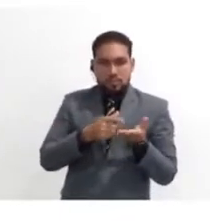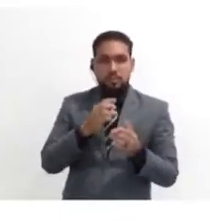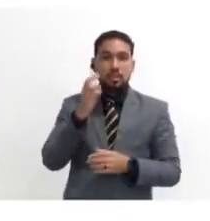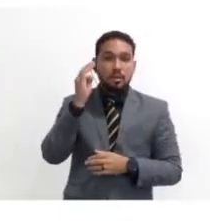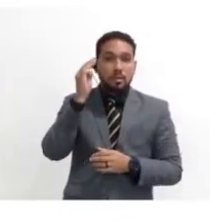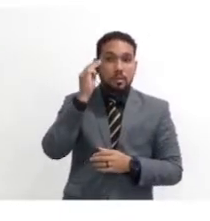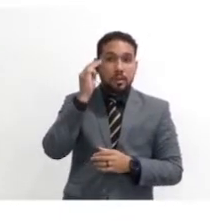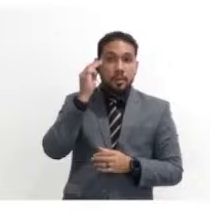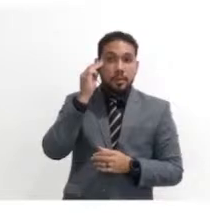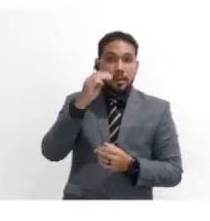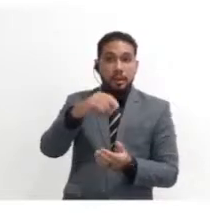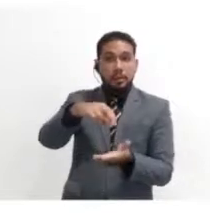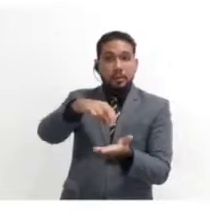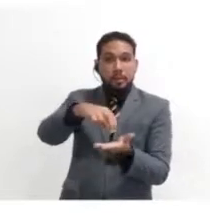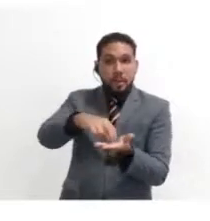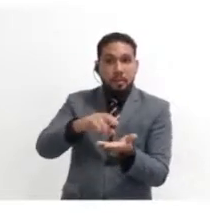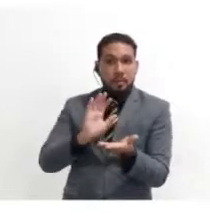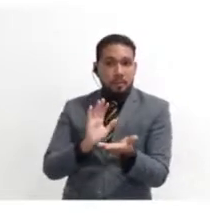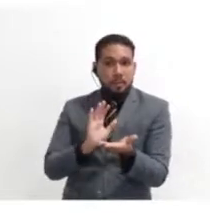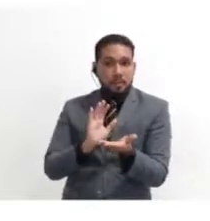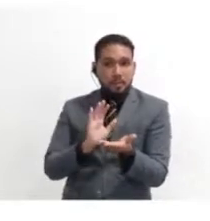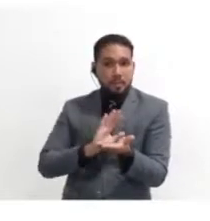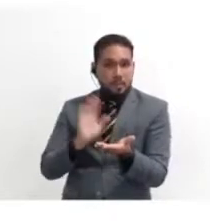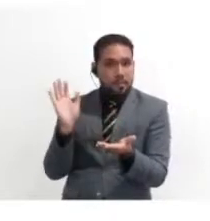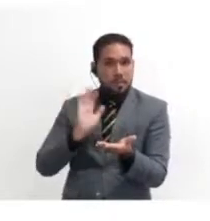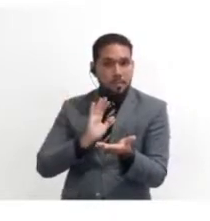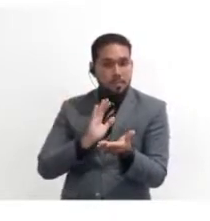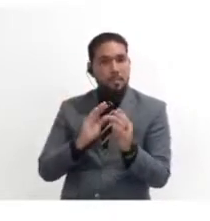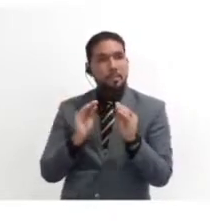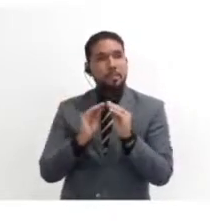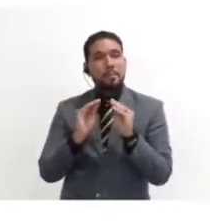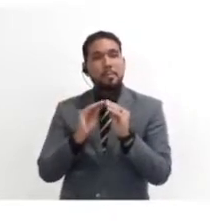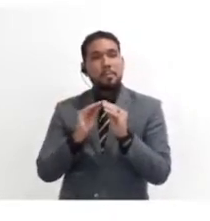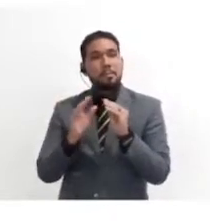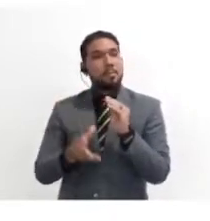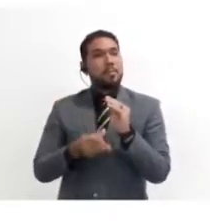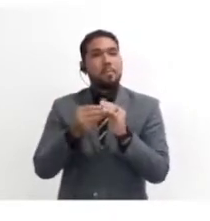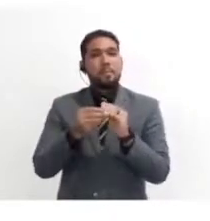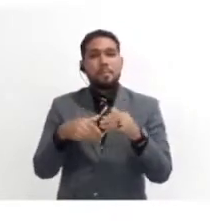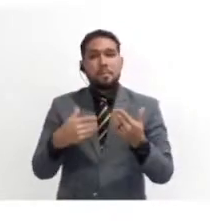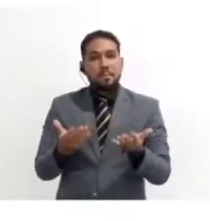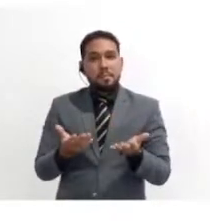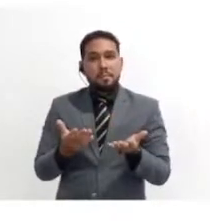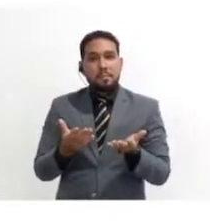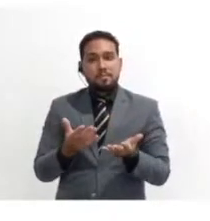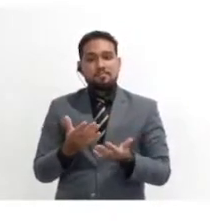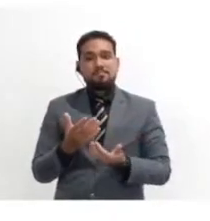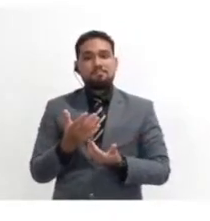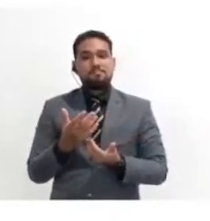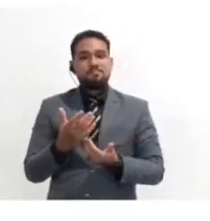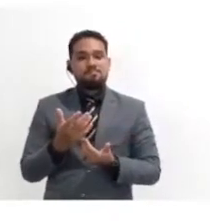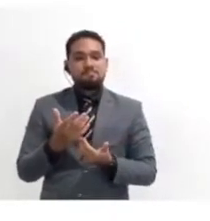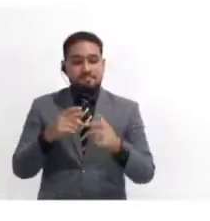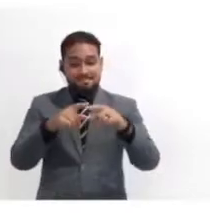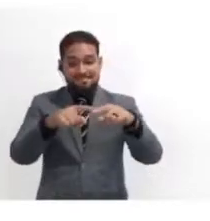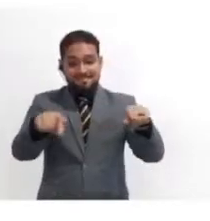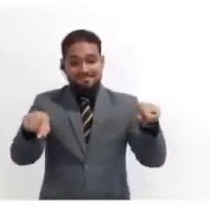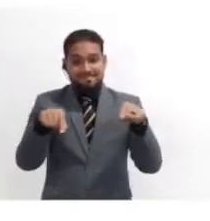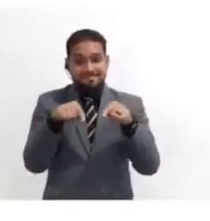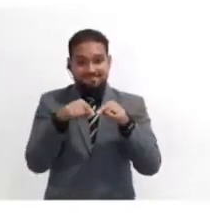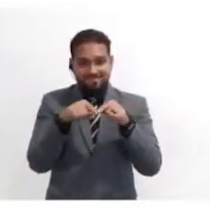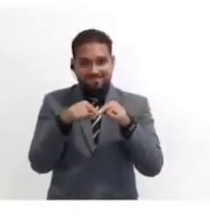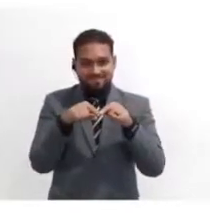then we add, we call it a stiffener on the outside to help keep everything planar, and a heat